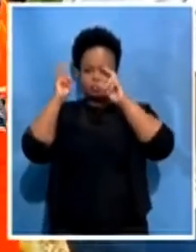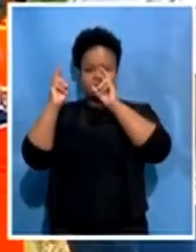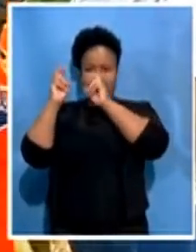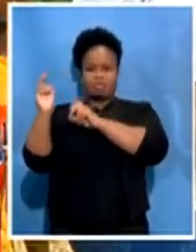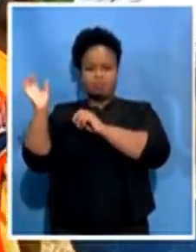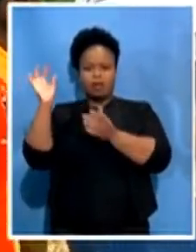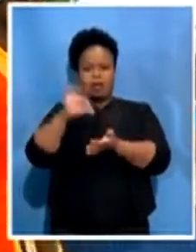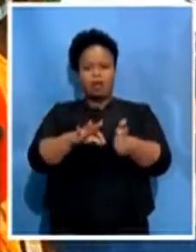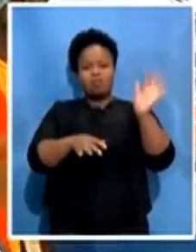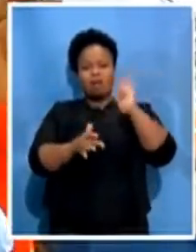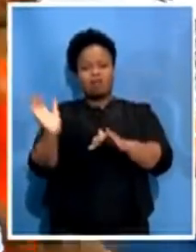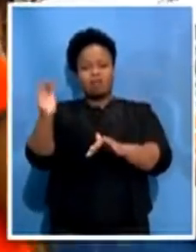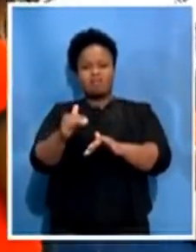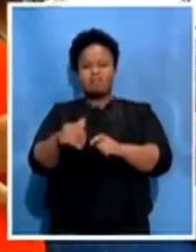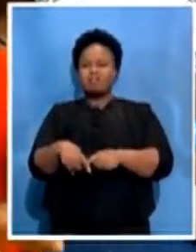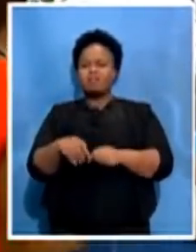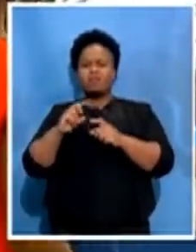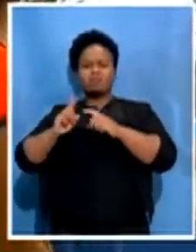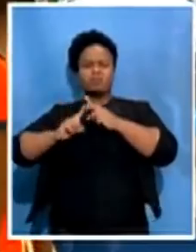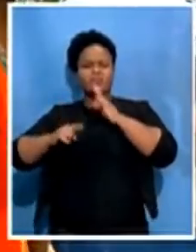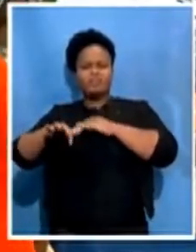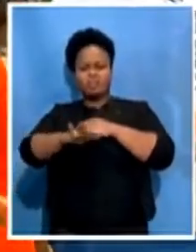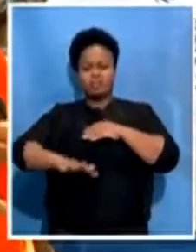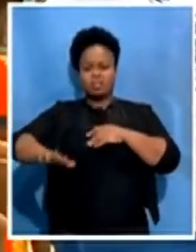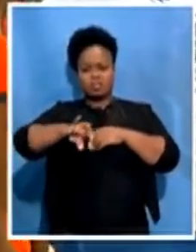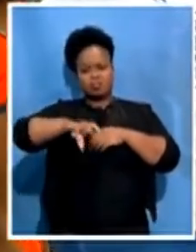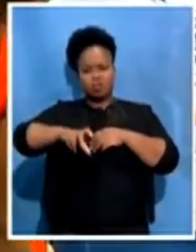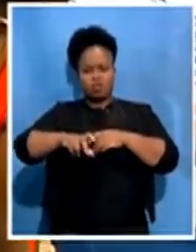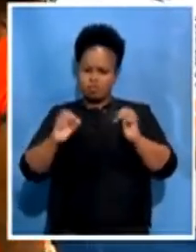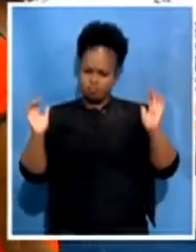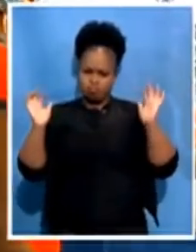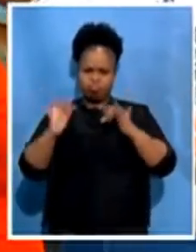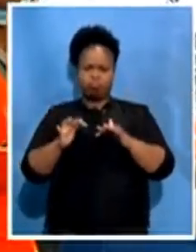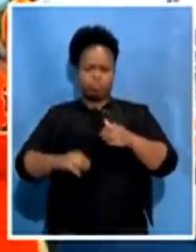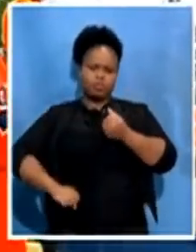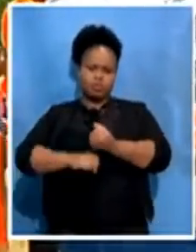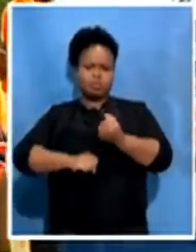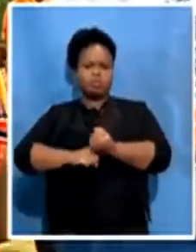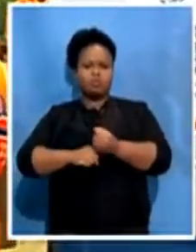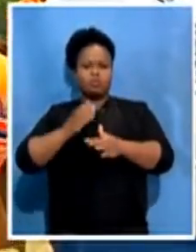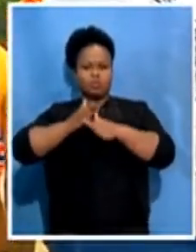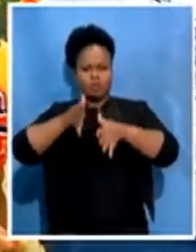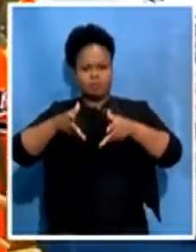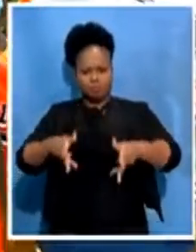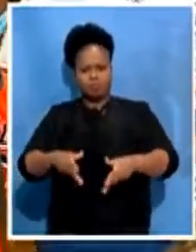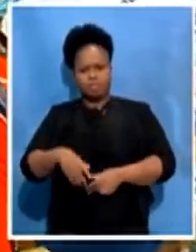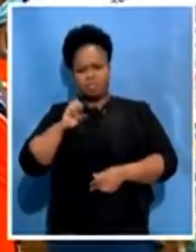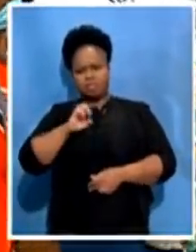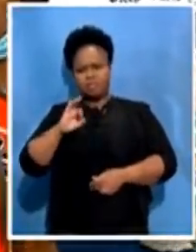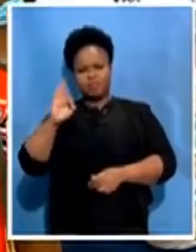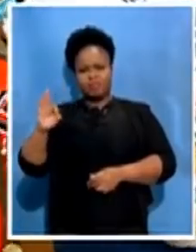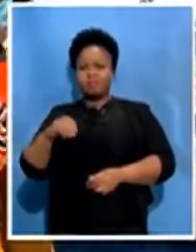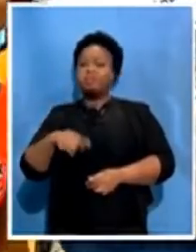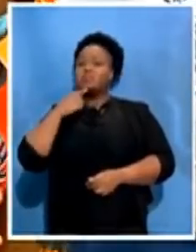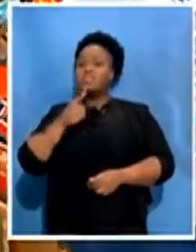different areas in the province to come and support workers here. And what the EFF tells us is that this is not just about